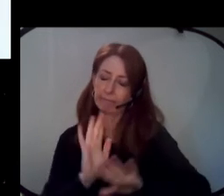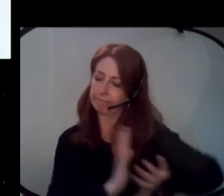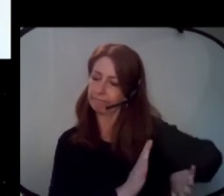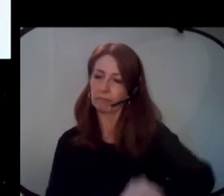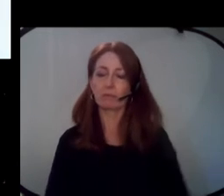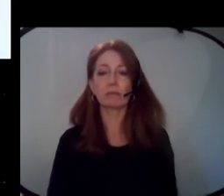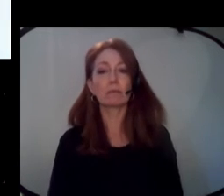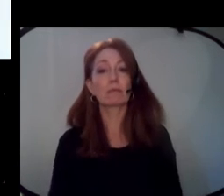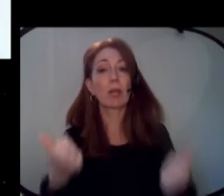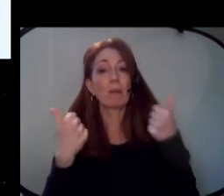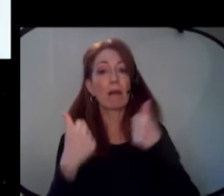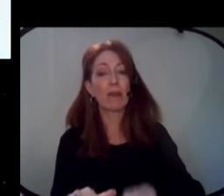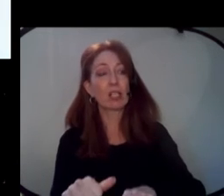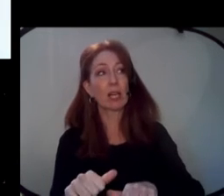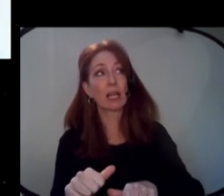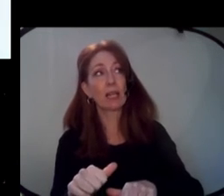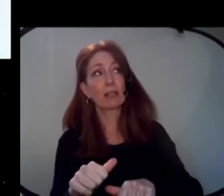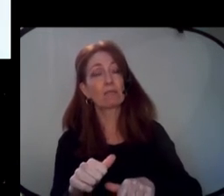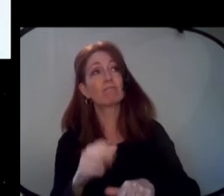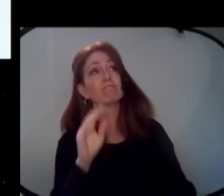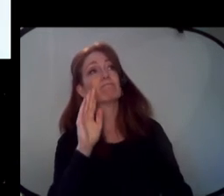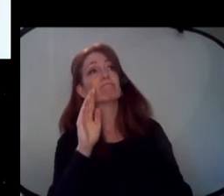months, Artemisia's father